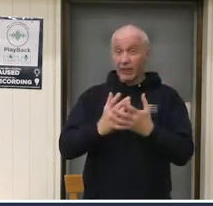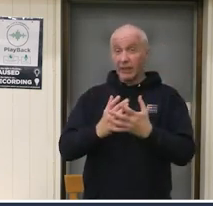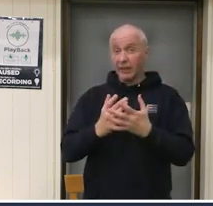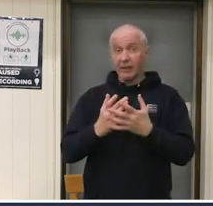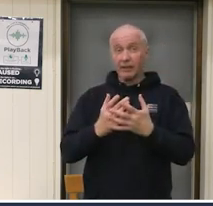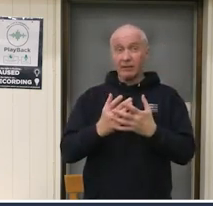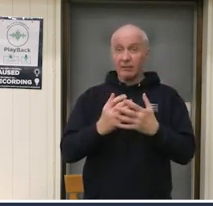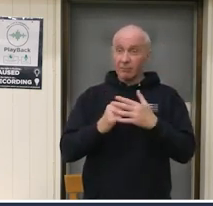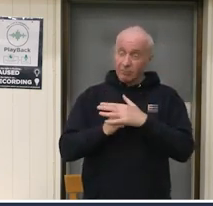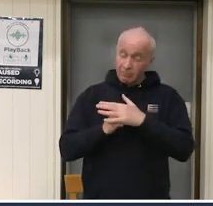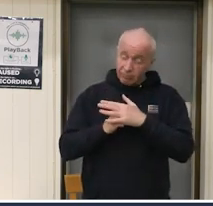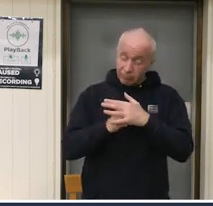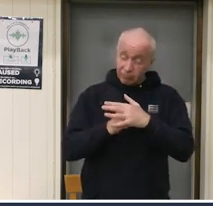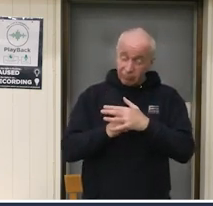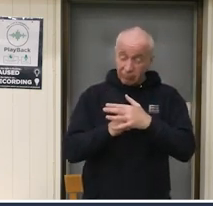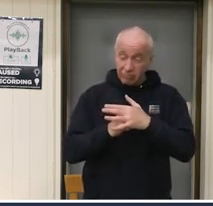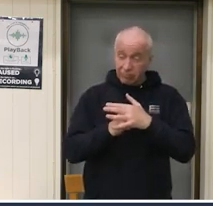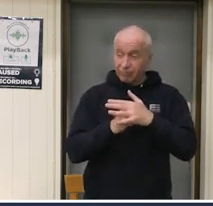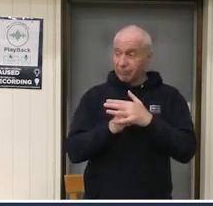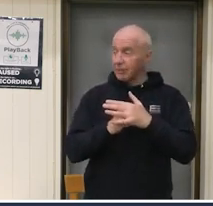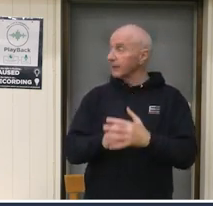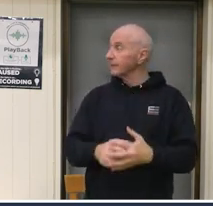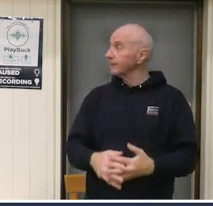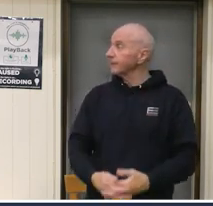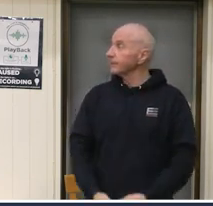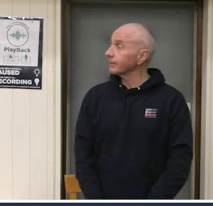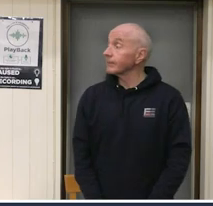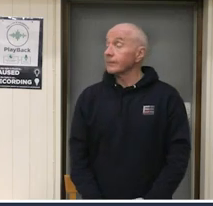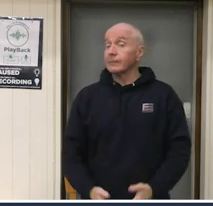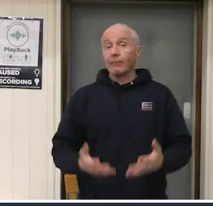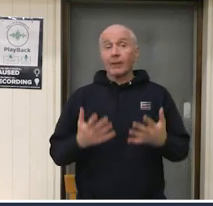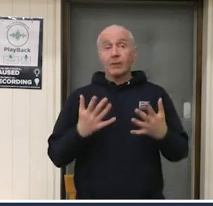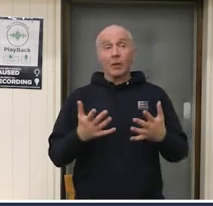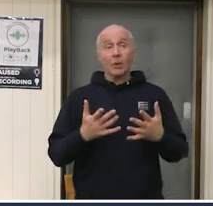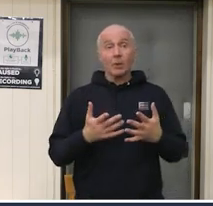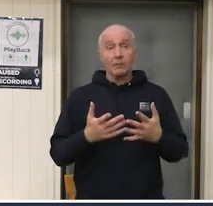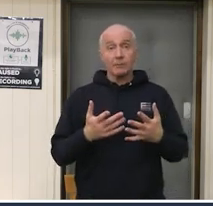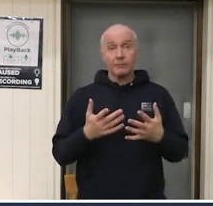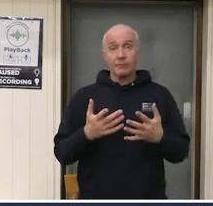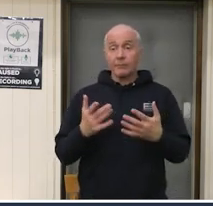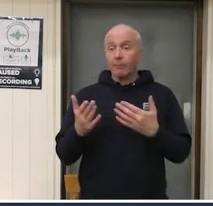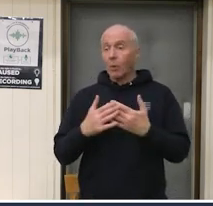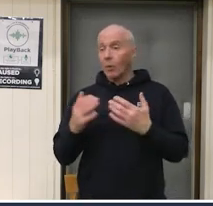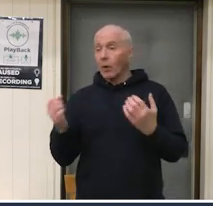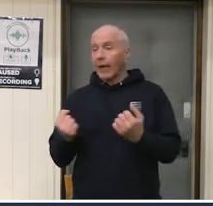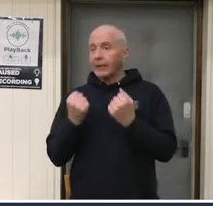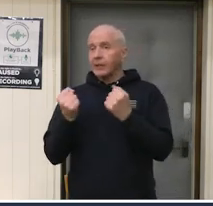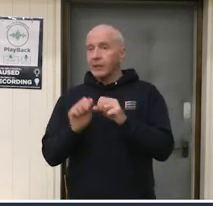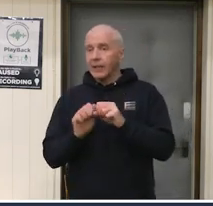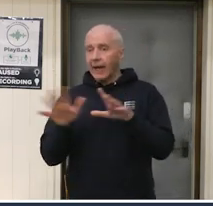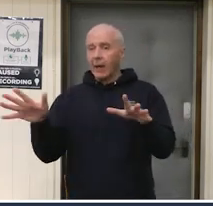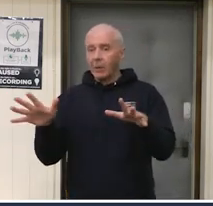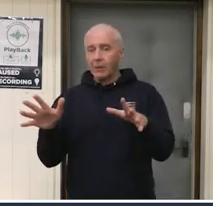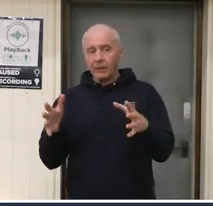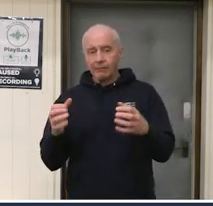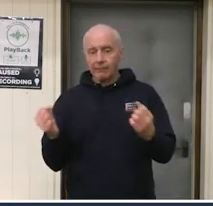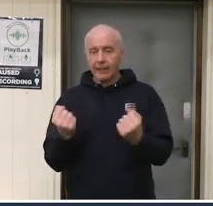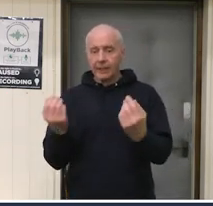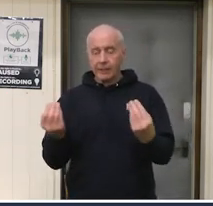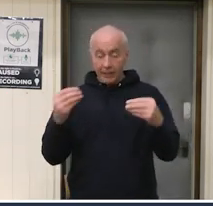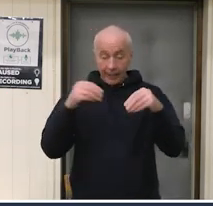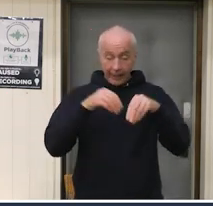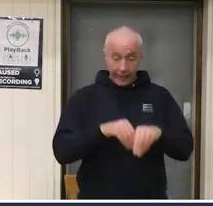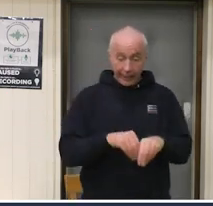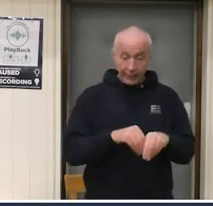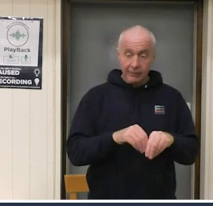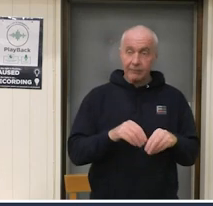pressures. And the energy for ignition, i.e. getting more energy out than in terms of inertial confinement fusion, generally you're putting a couple